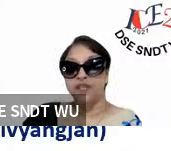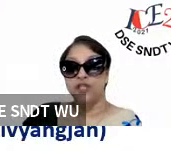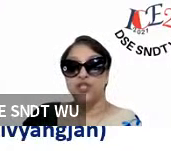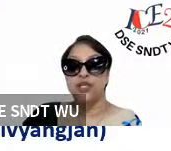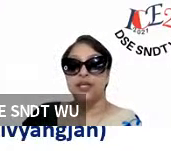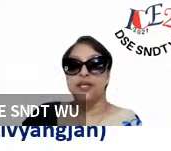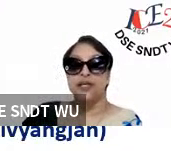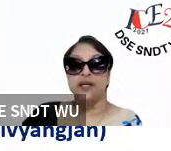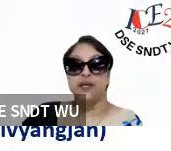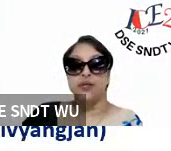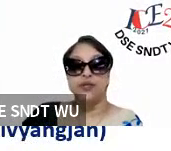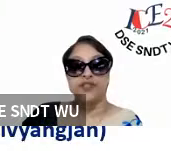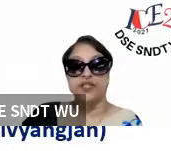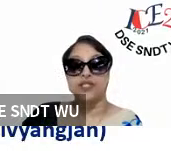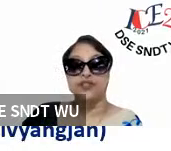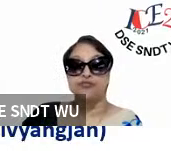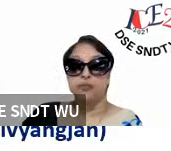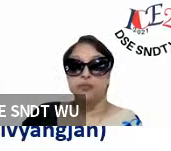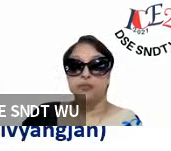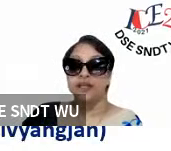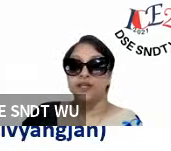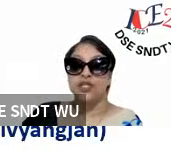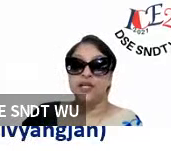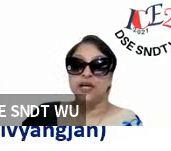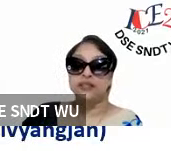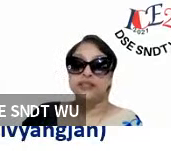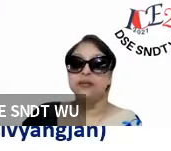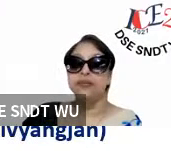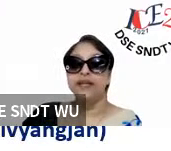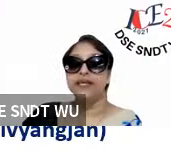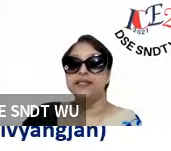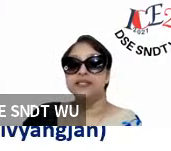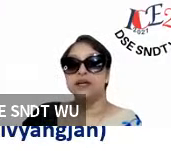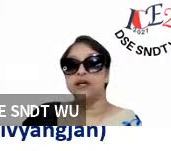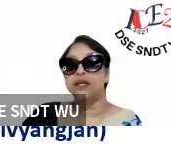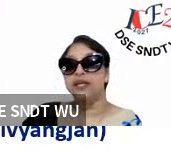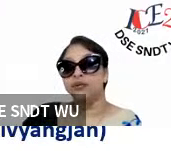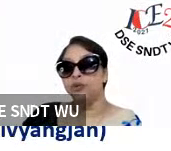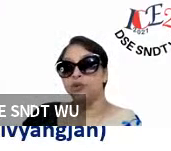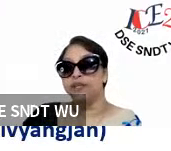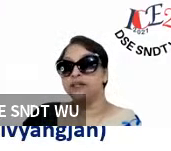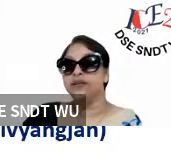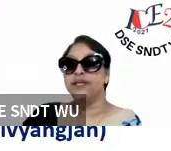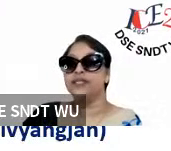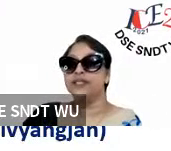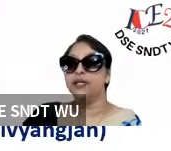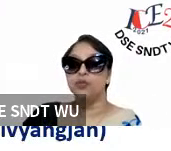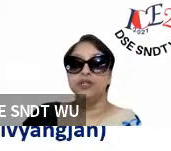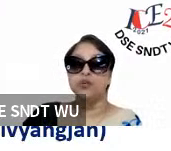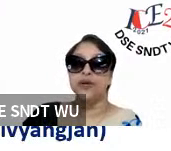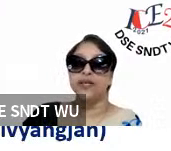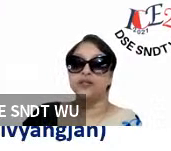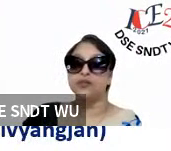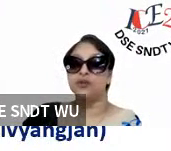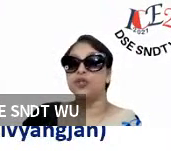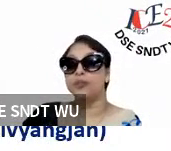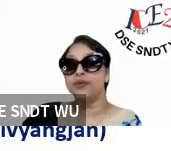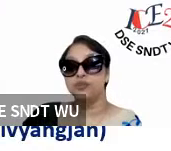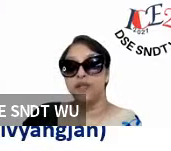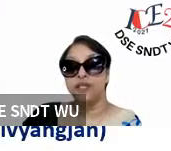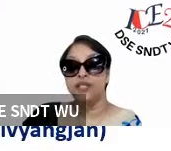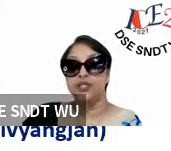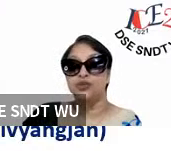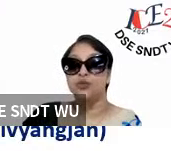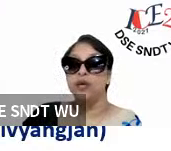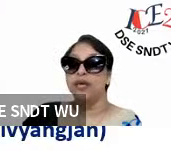of English, University of Mumbai, she currently plays a key role in creating global awareness on